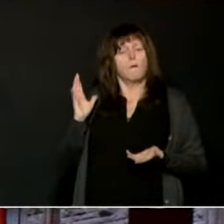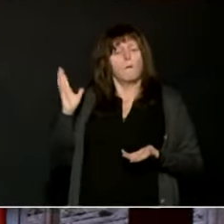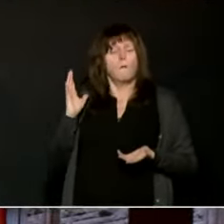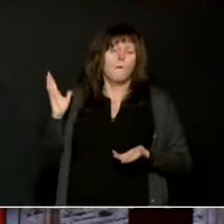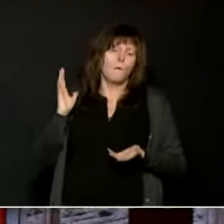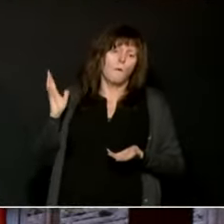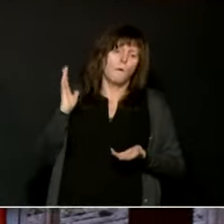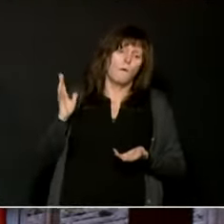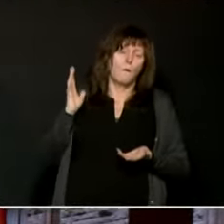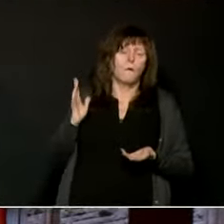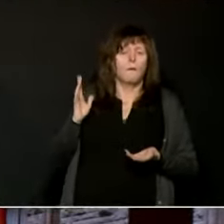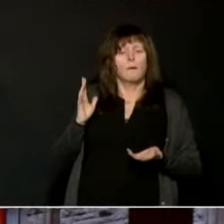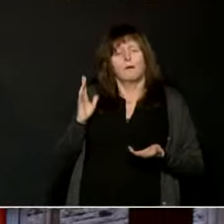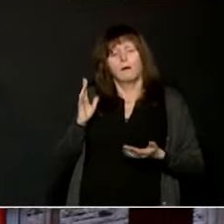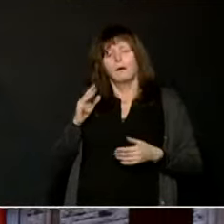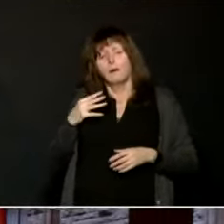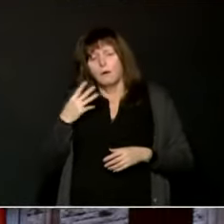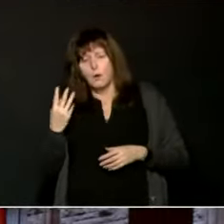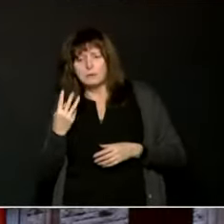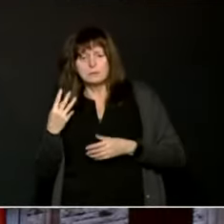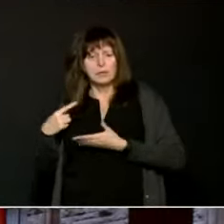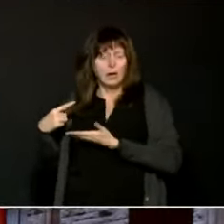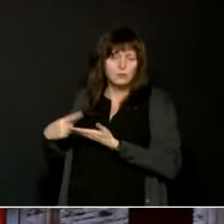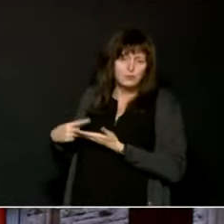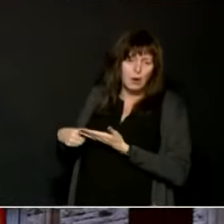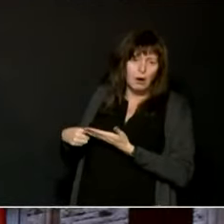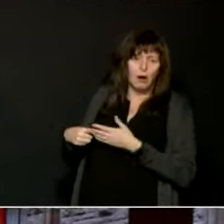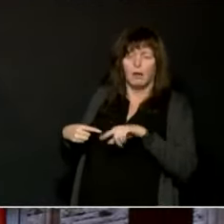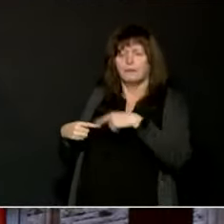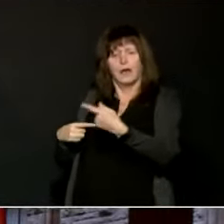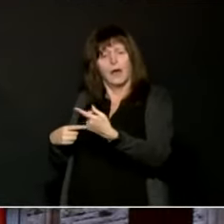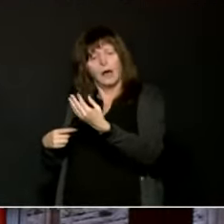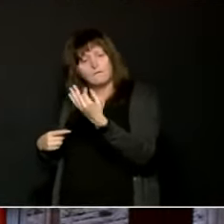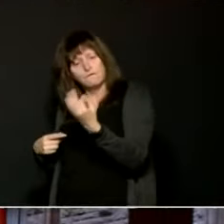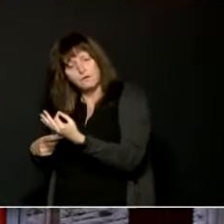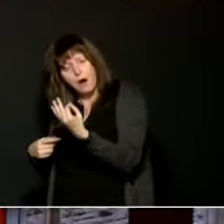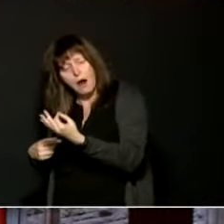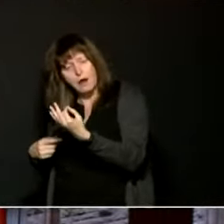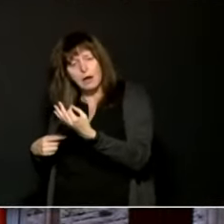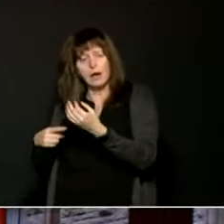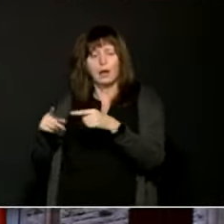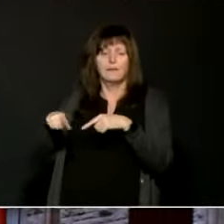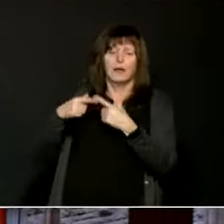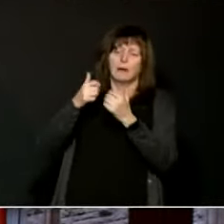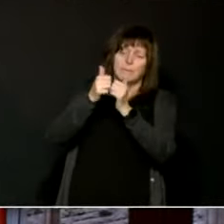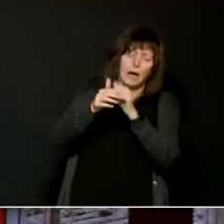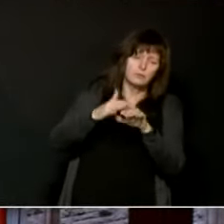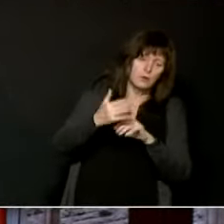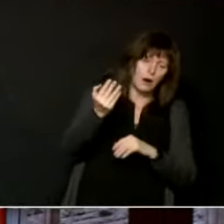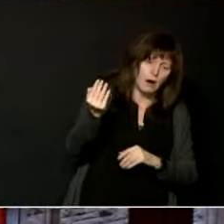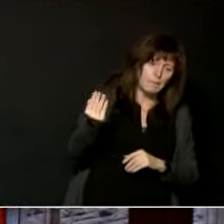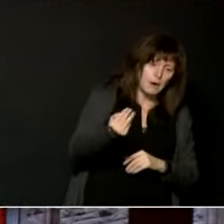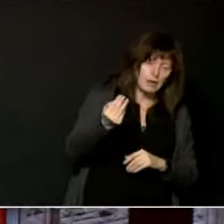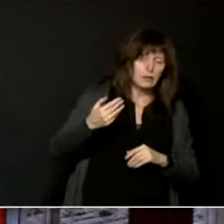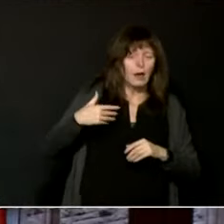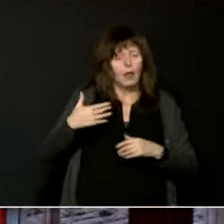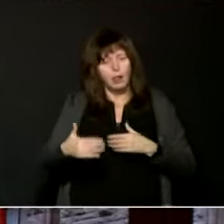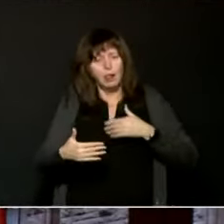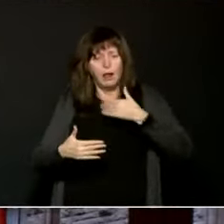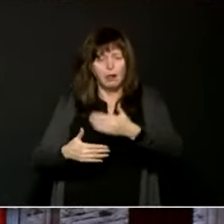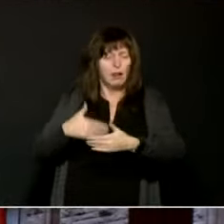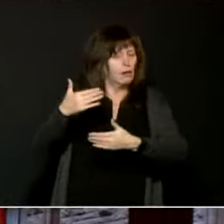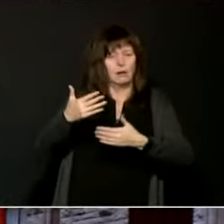talk about it on Wednesday and pass it on Friday and announce on Monday, that we will do that sometimes, but we've seen, as this past